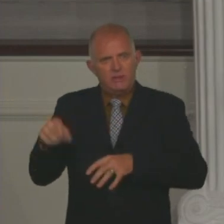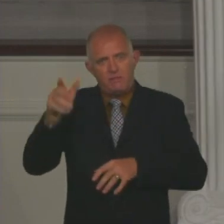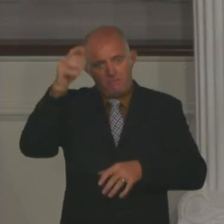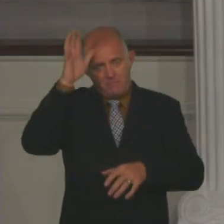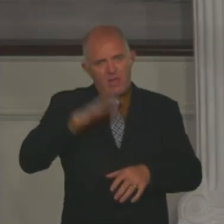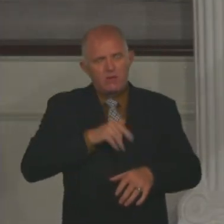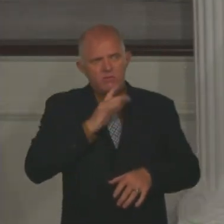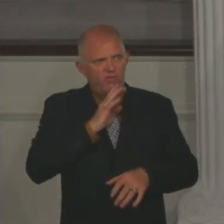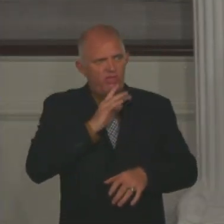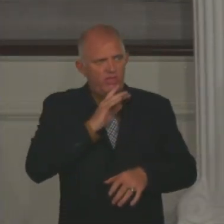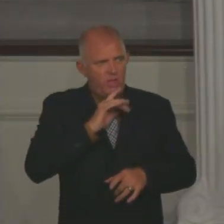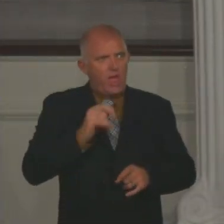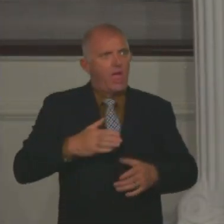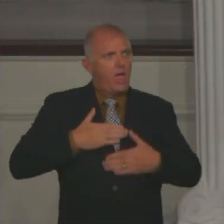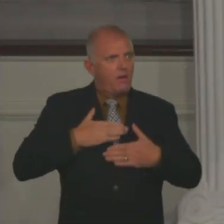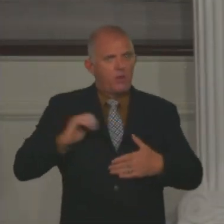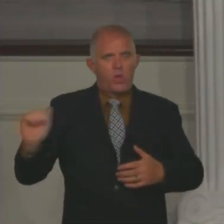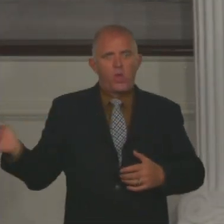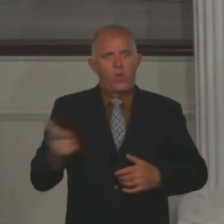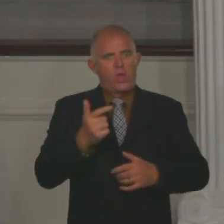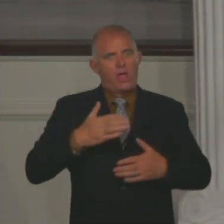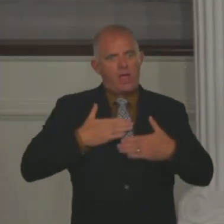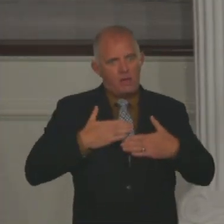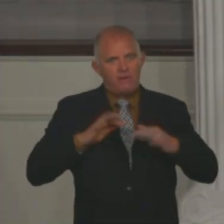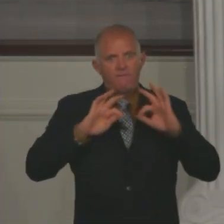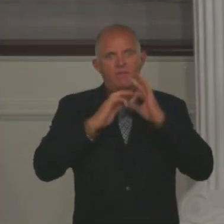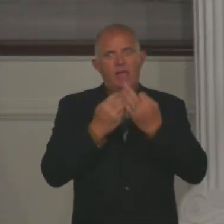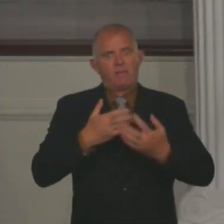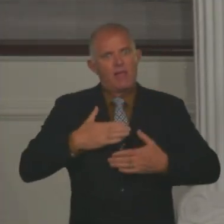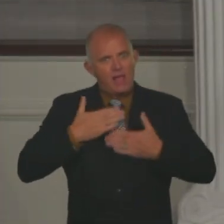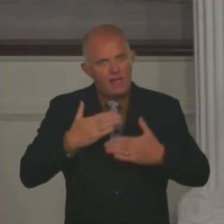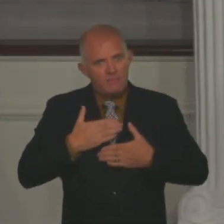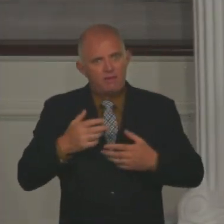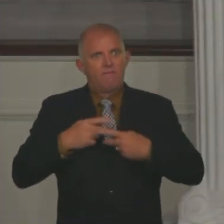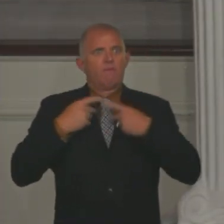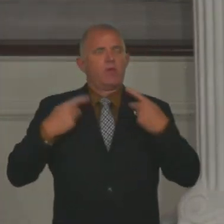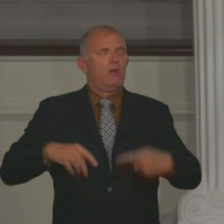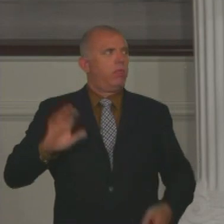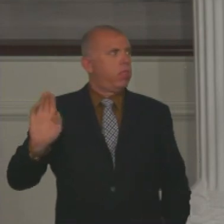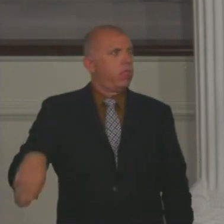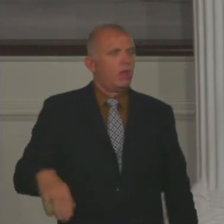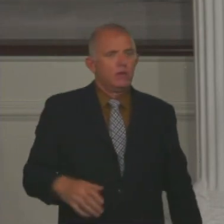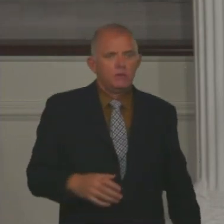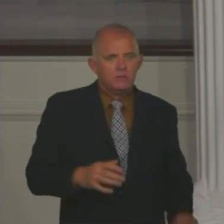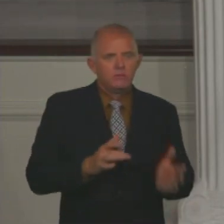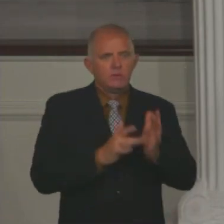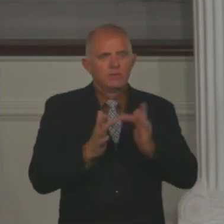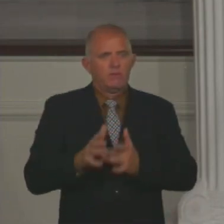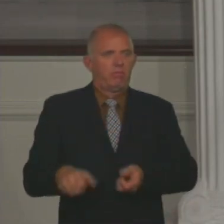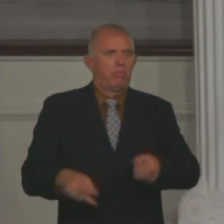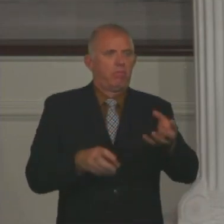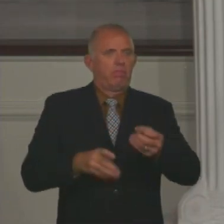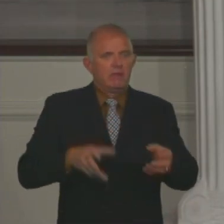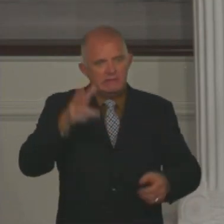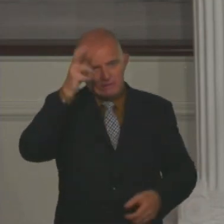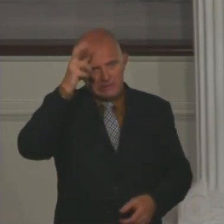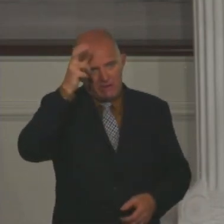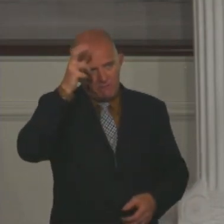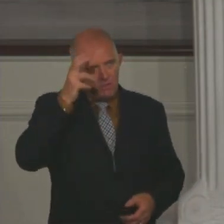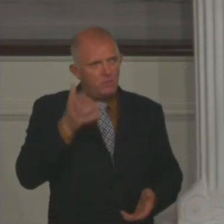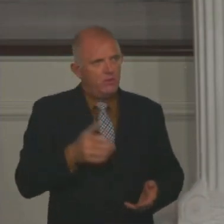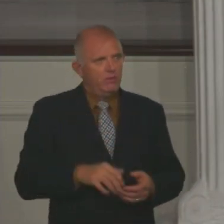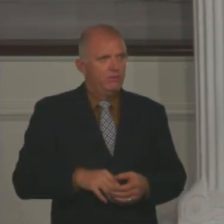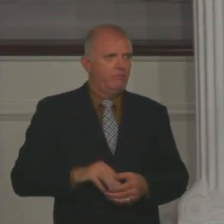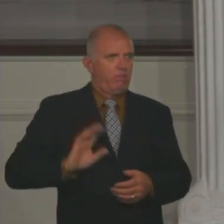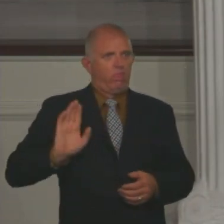was happy. His family was happy. But the Pharisees said, oh, he just does that. He cast out devils under the dominion of the